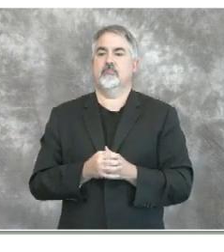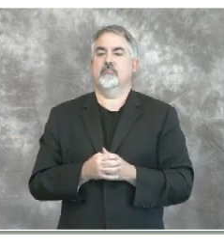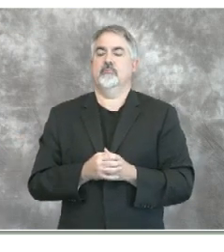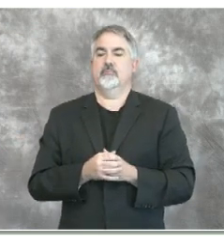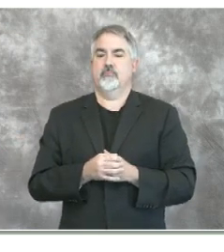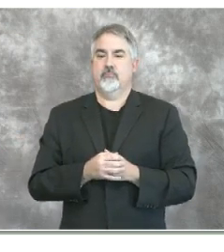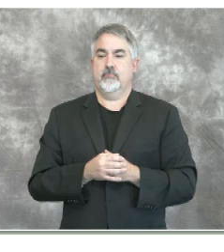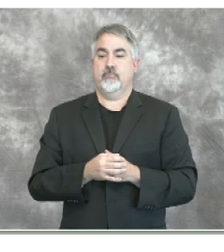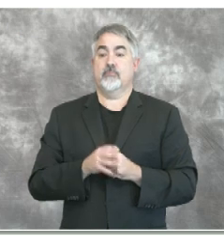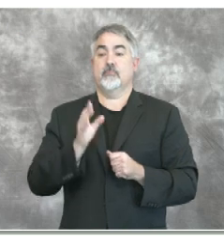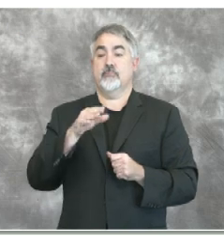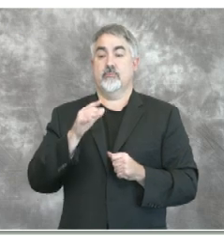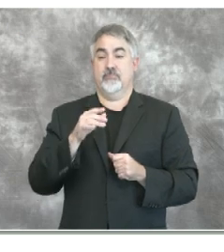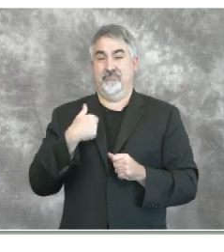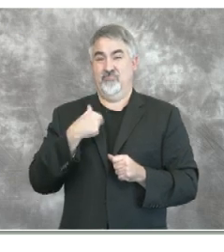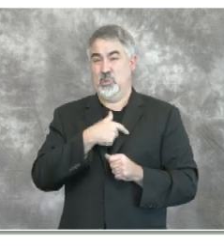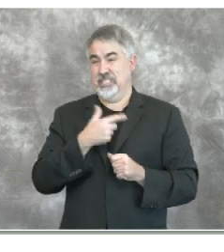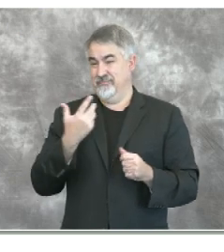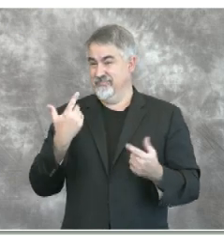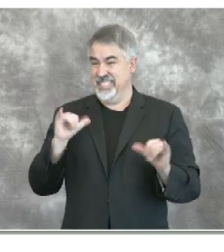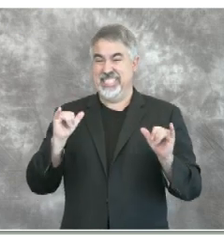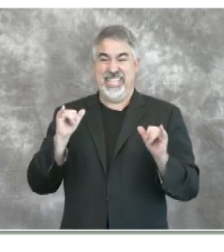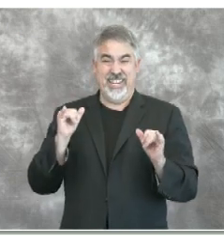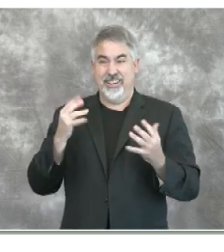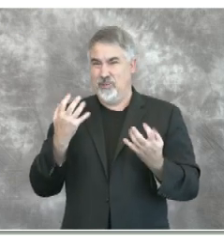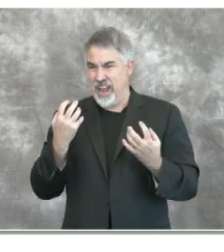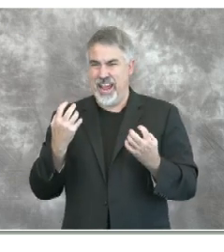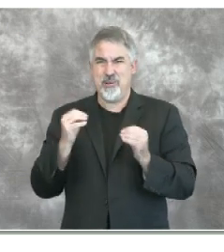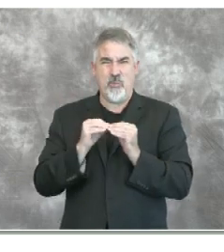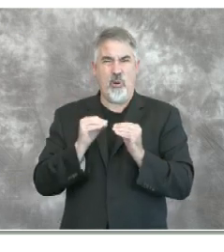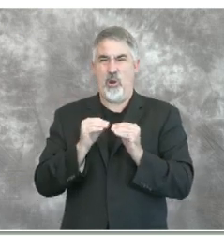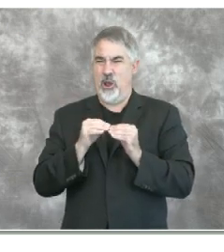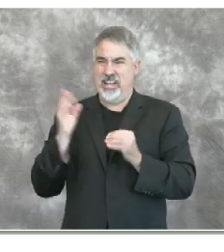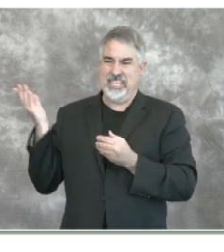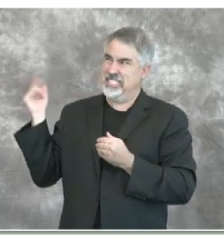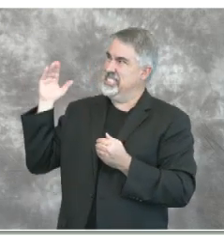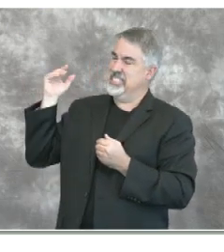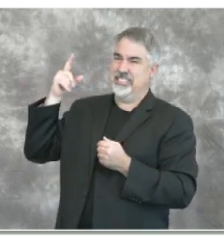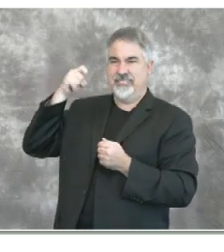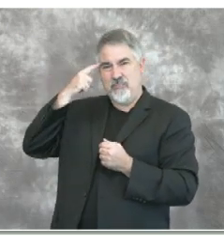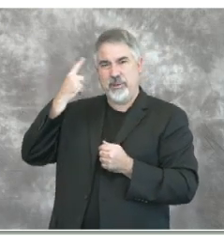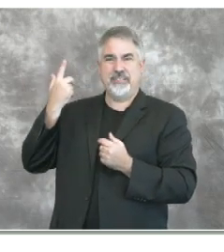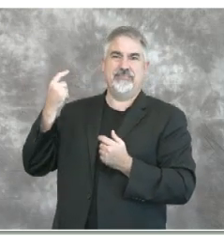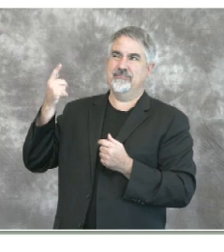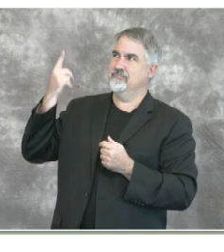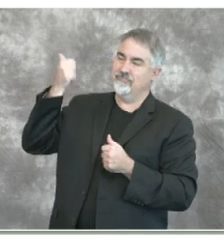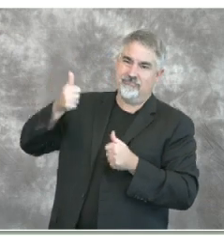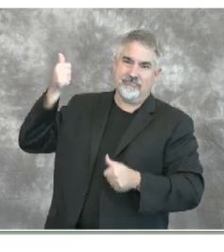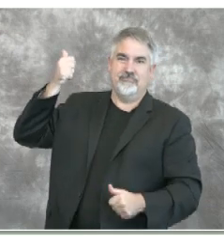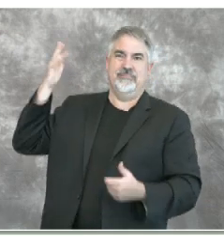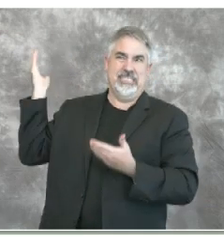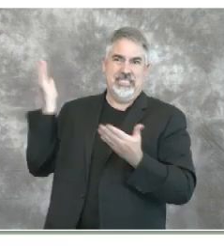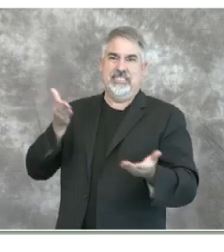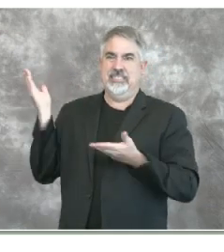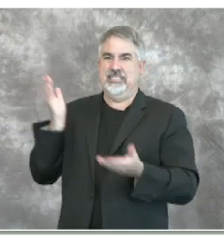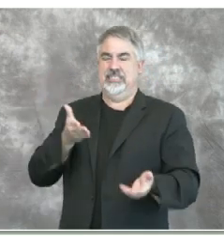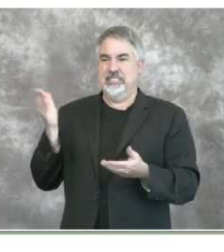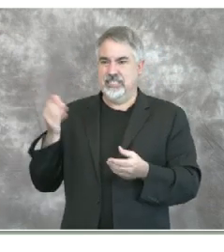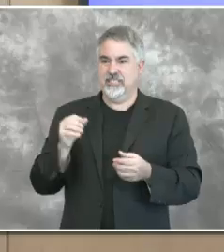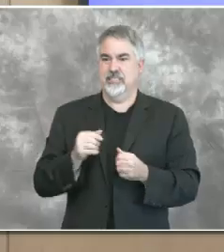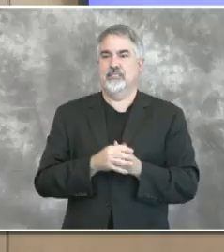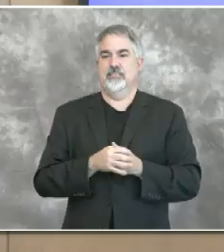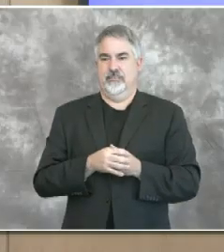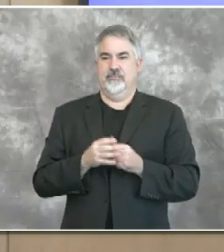And we continue to push to get more. We've been encouraged by the release of the state in terms of what they are expecting to